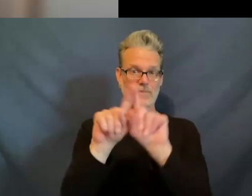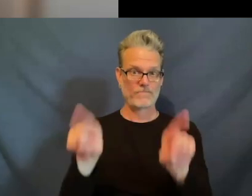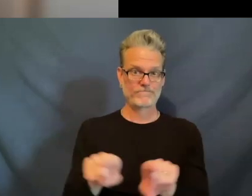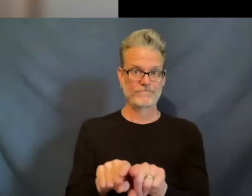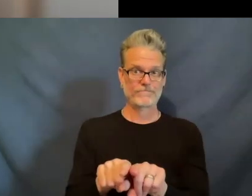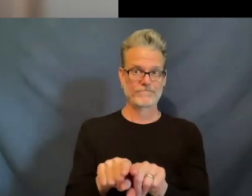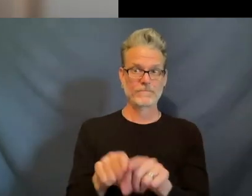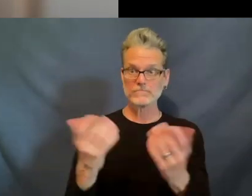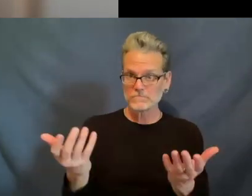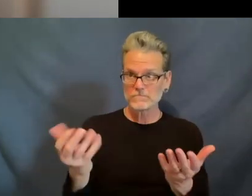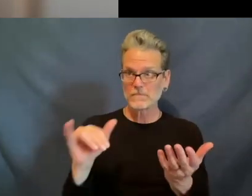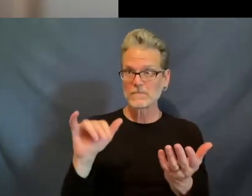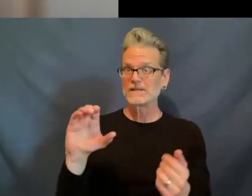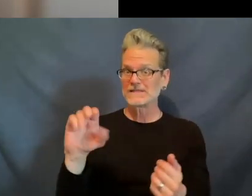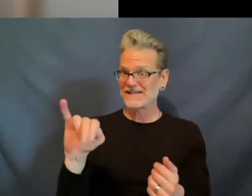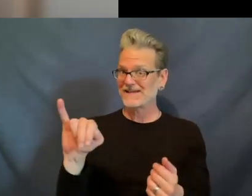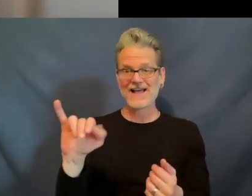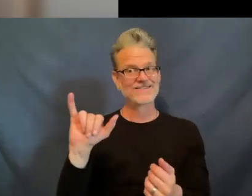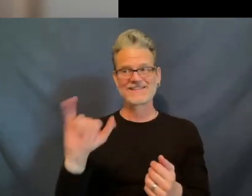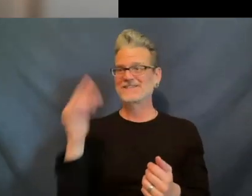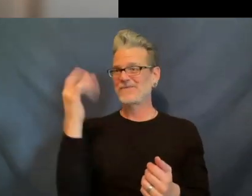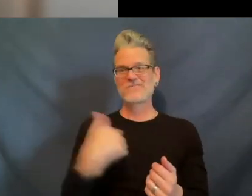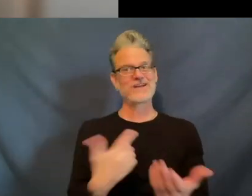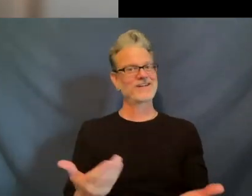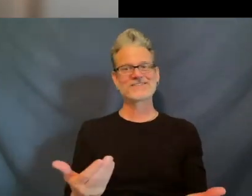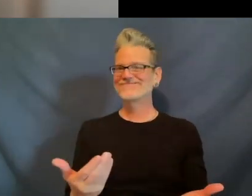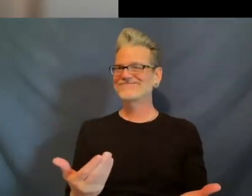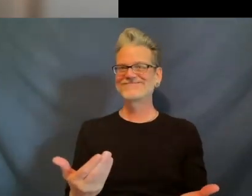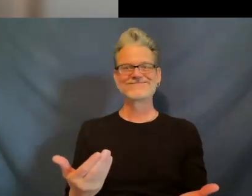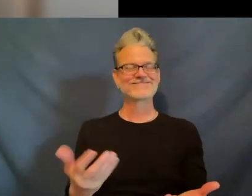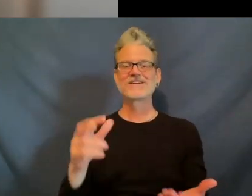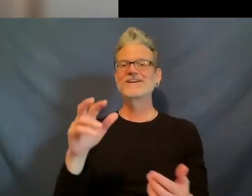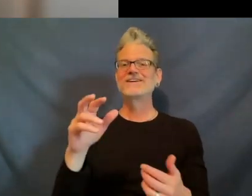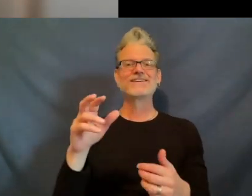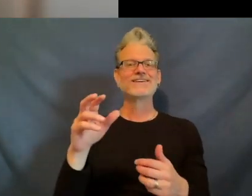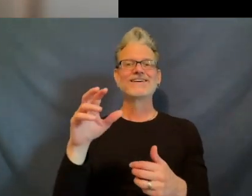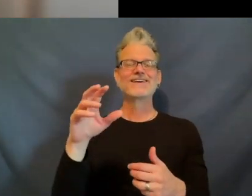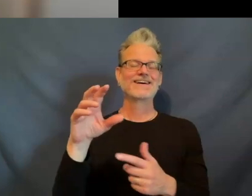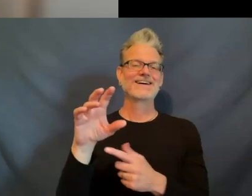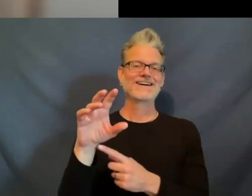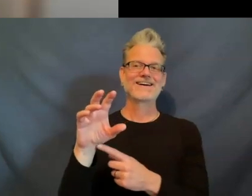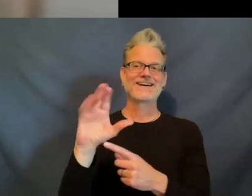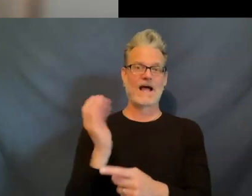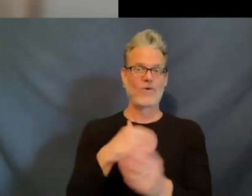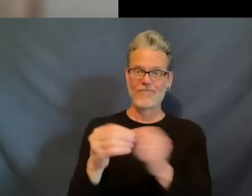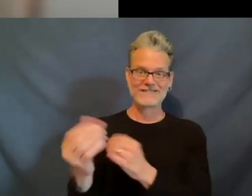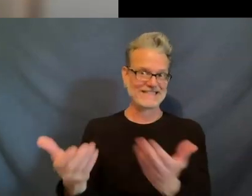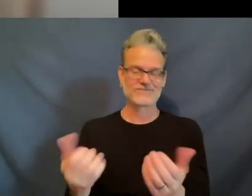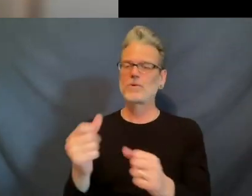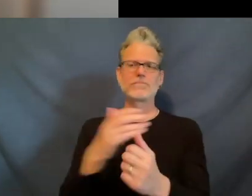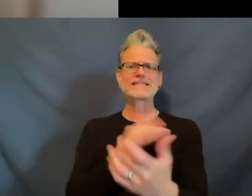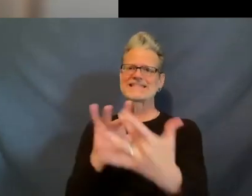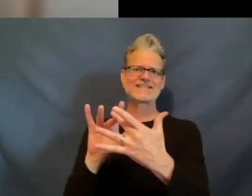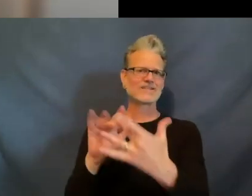what community navigators are here for. That's what outreach and partnership engagement offices are here for. So get in touch with us. We